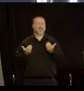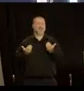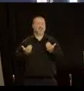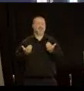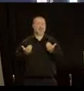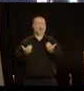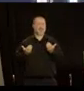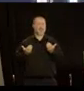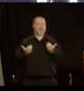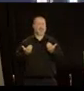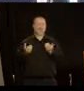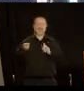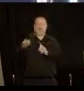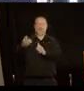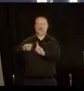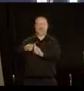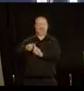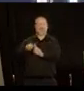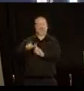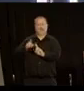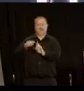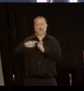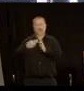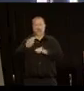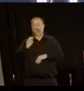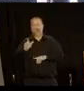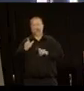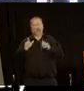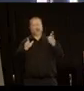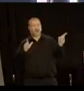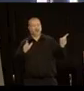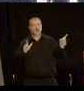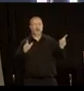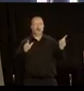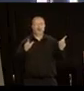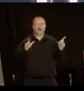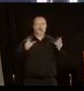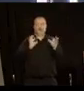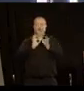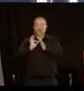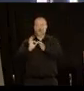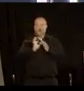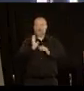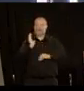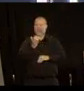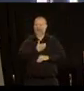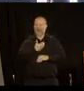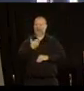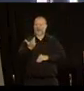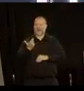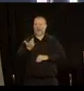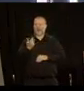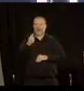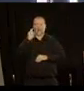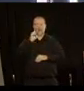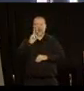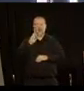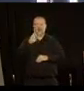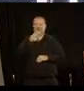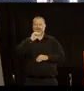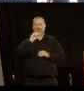they are exhibitors in the exhibit hall, and they coordinate our the rubber duck